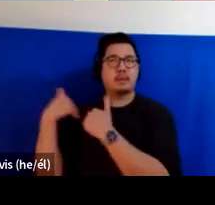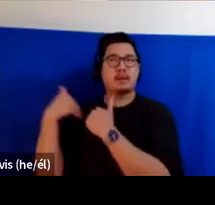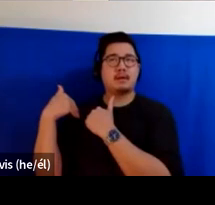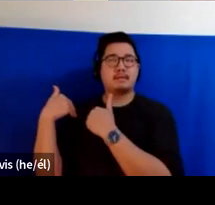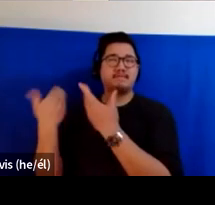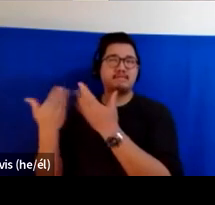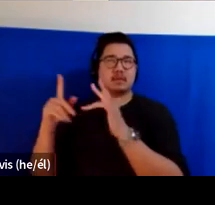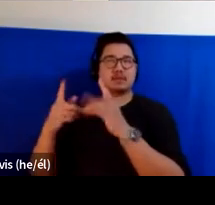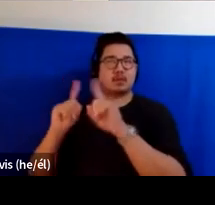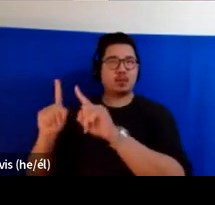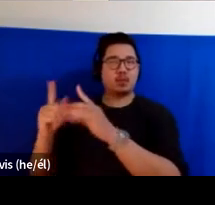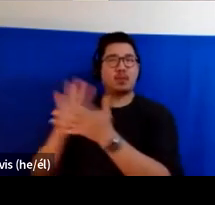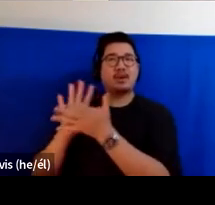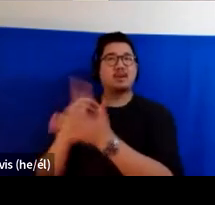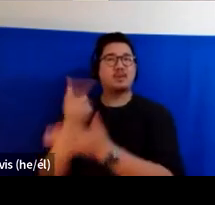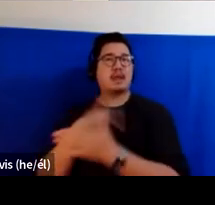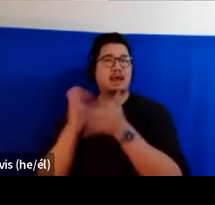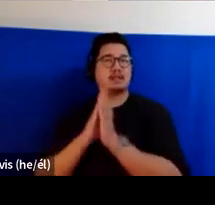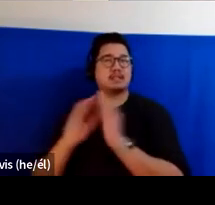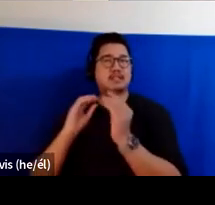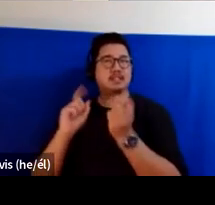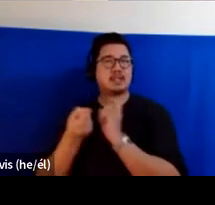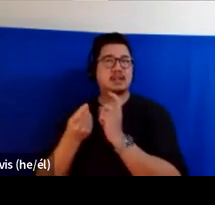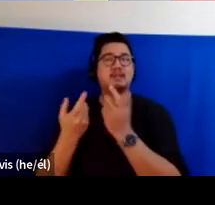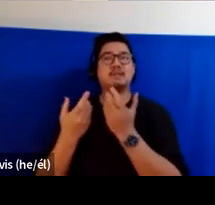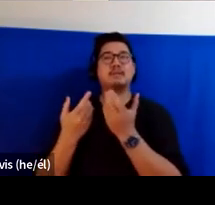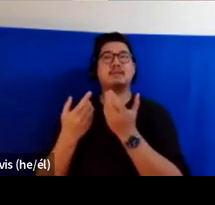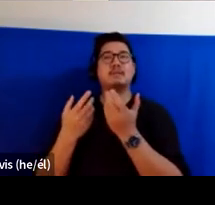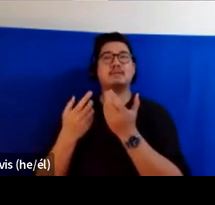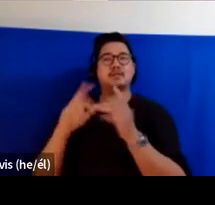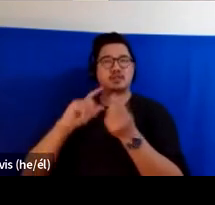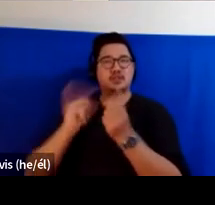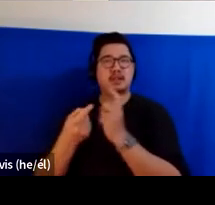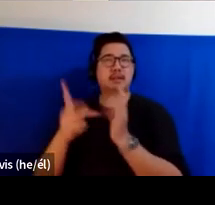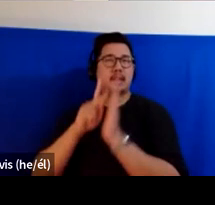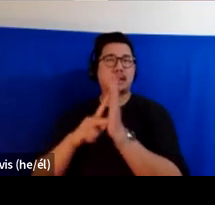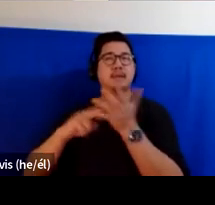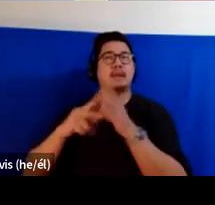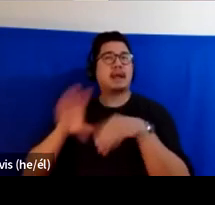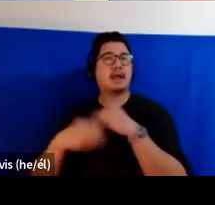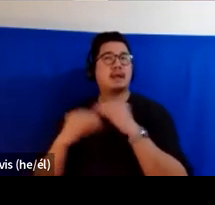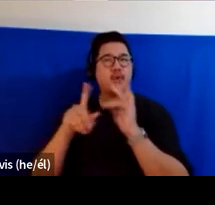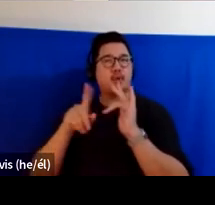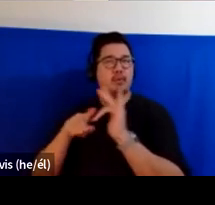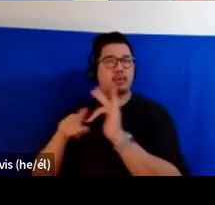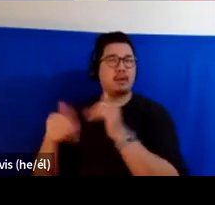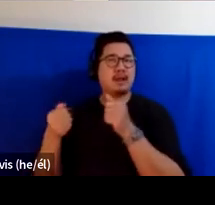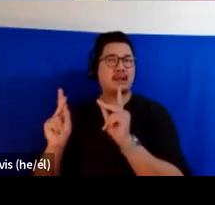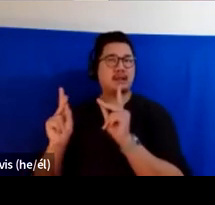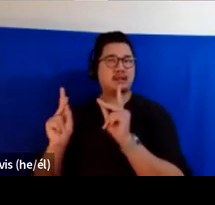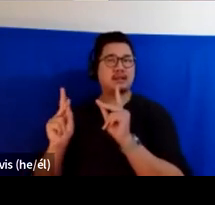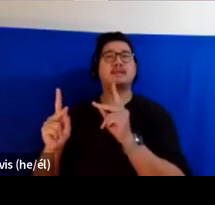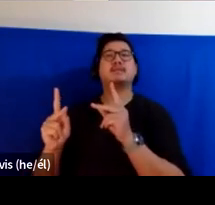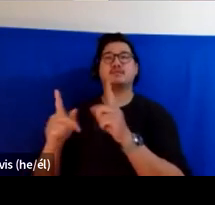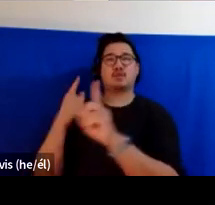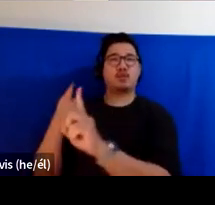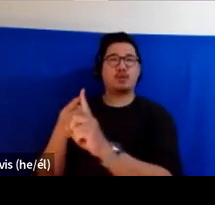attendance policy to increase the number of absences due to covet-related issues as a commitment to do no harm families need to